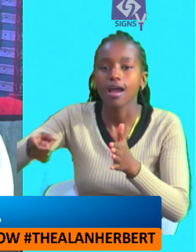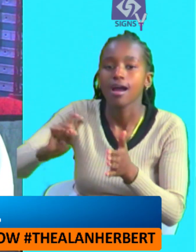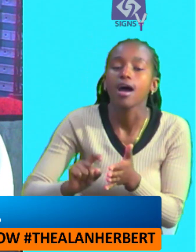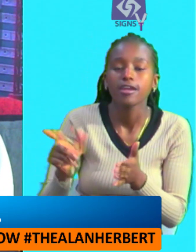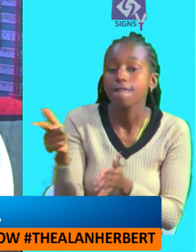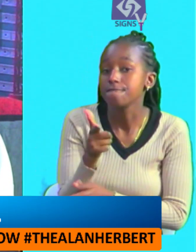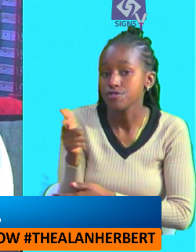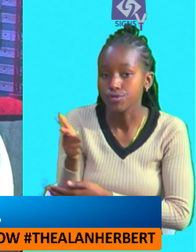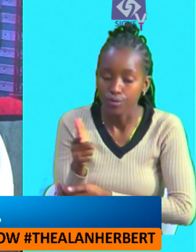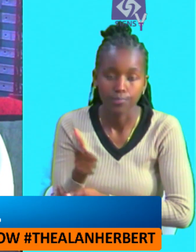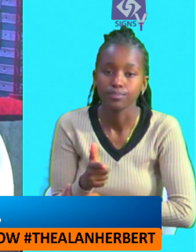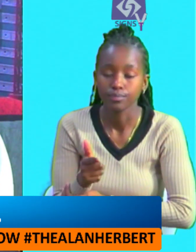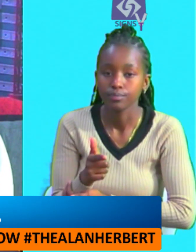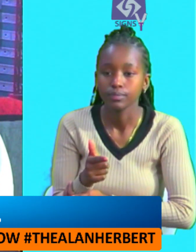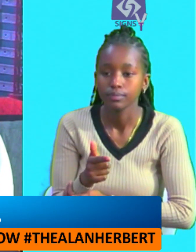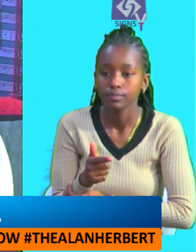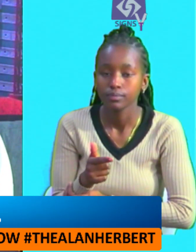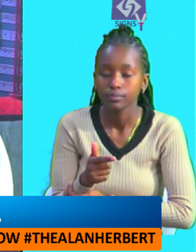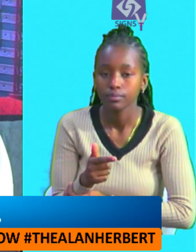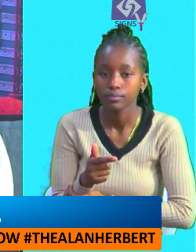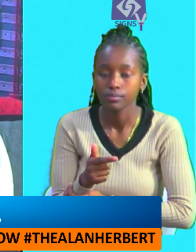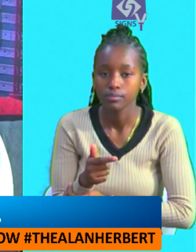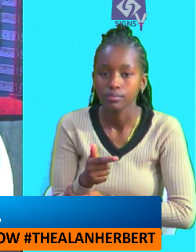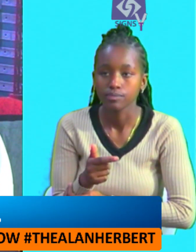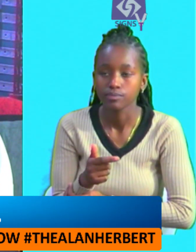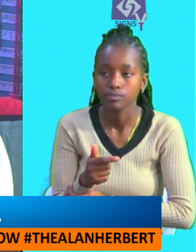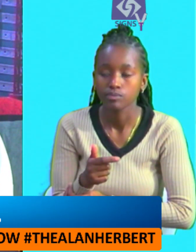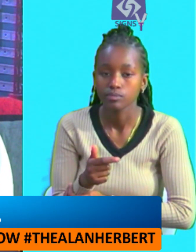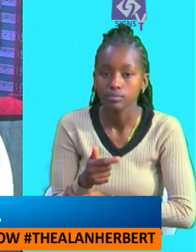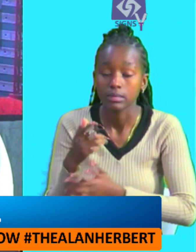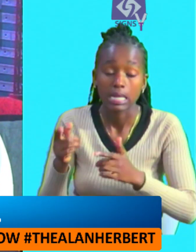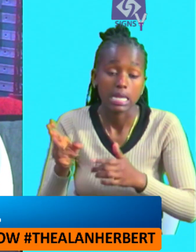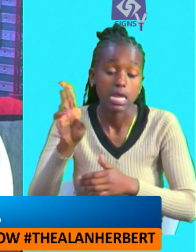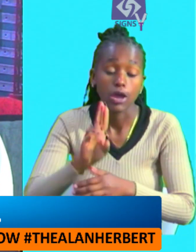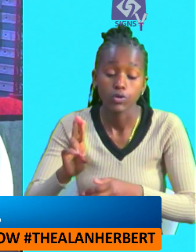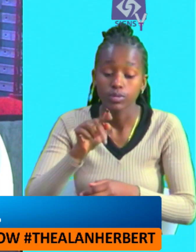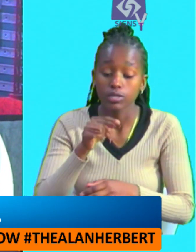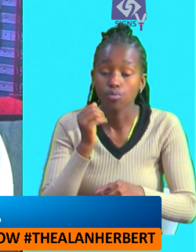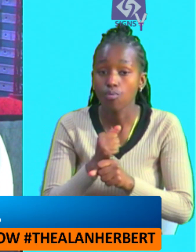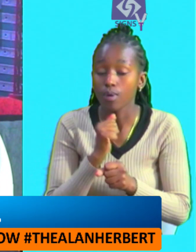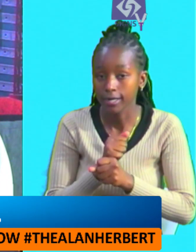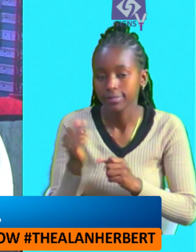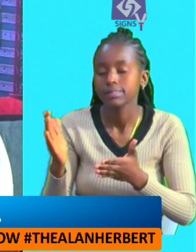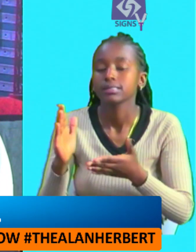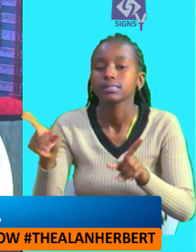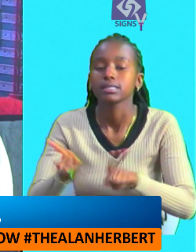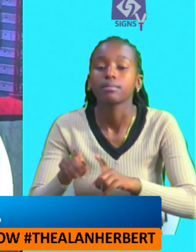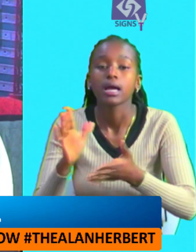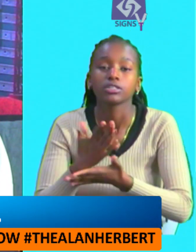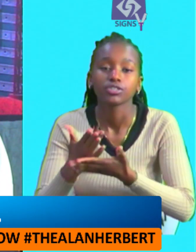video camera running. Then I will multi-purpose this content and also share it on